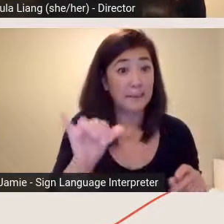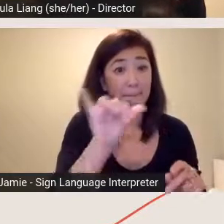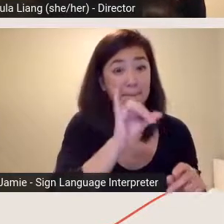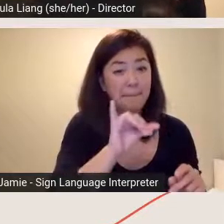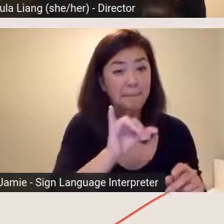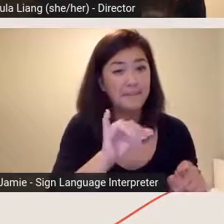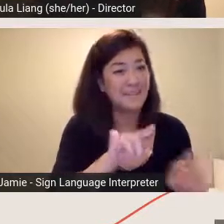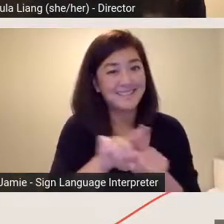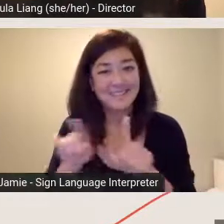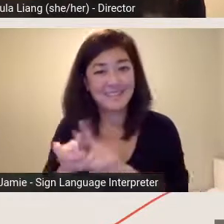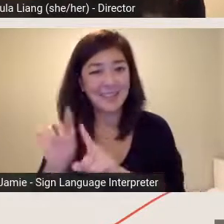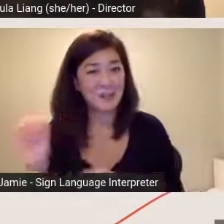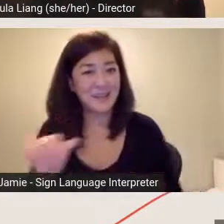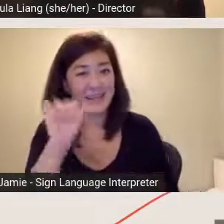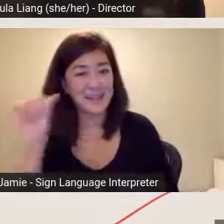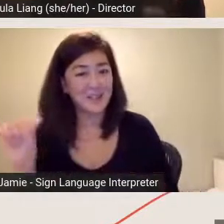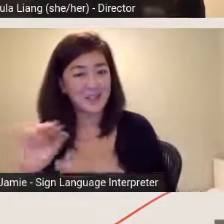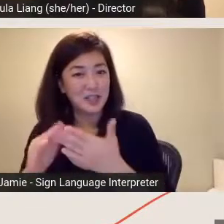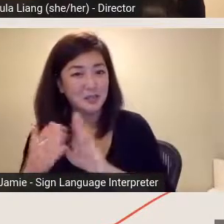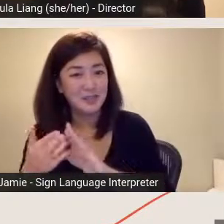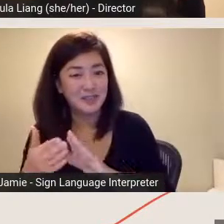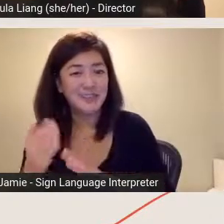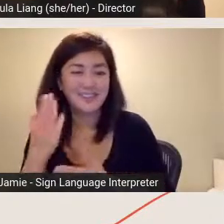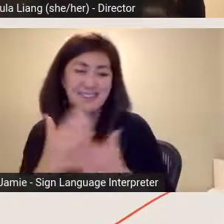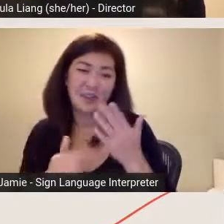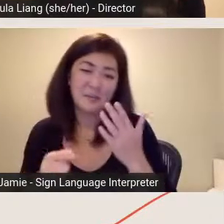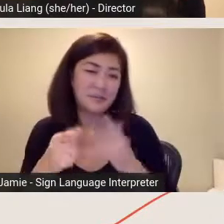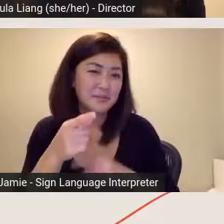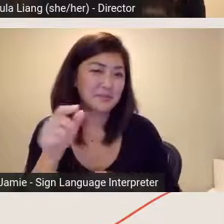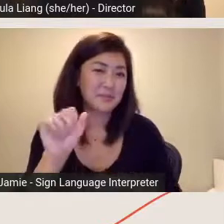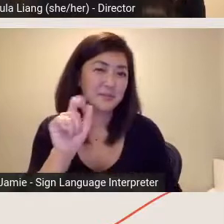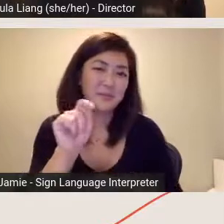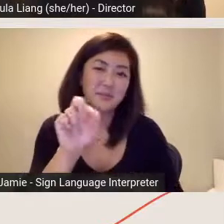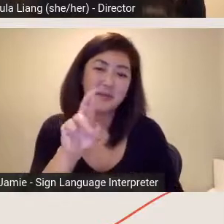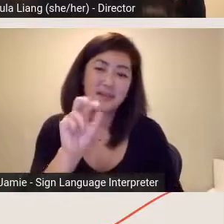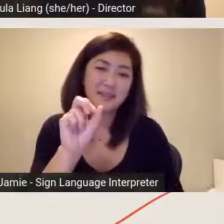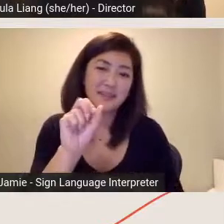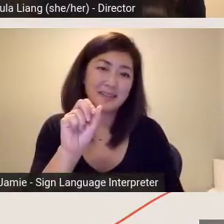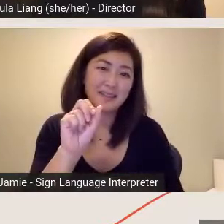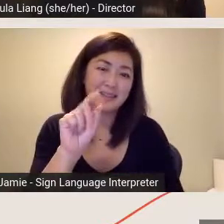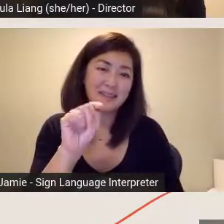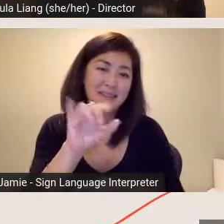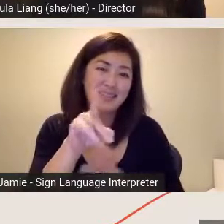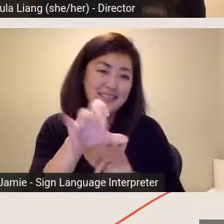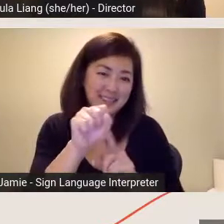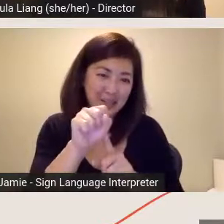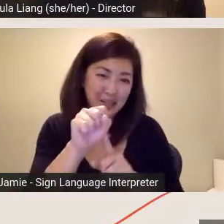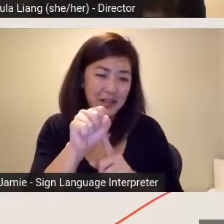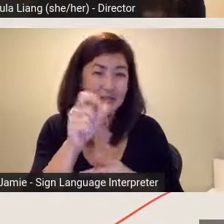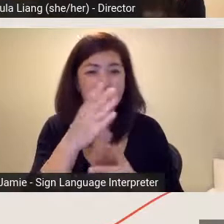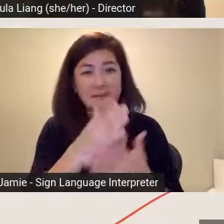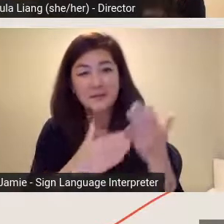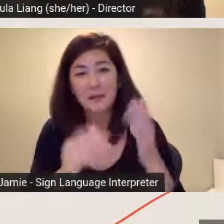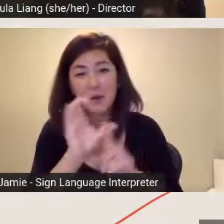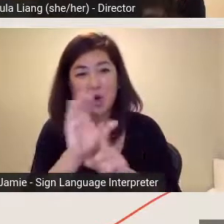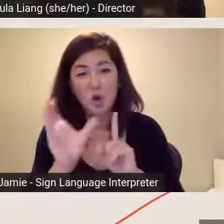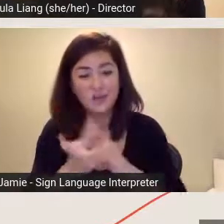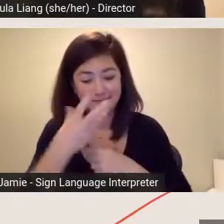a certain community. And that kind of, it cuts both ways. And some of these are stereotypes and some of them are sort of